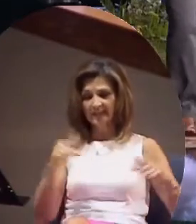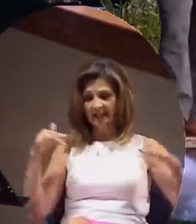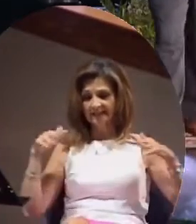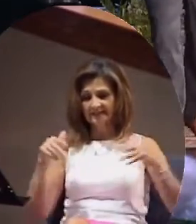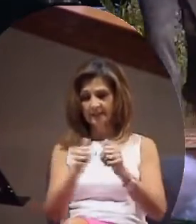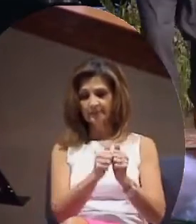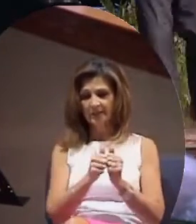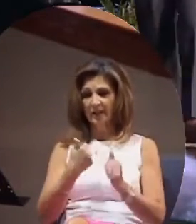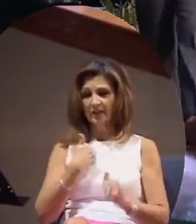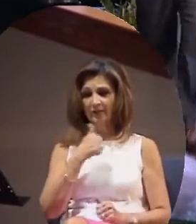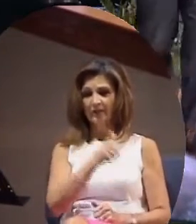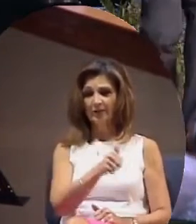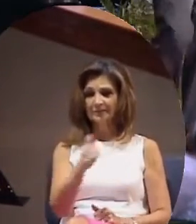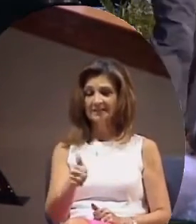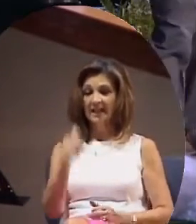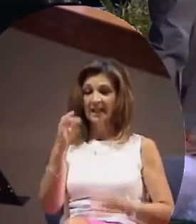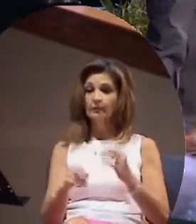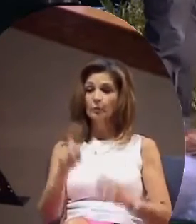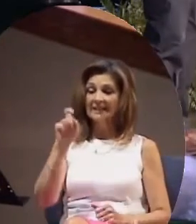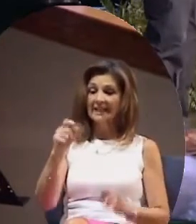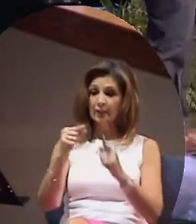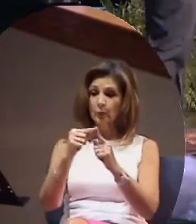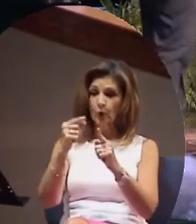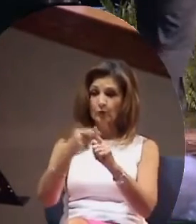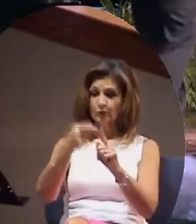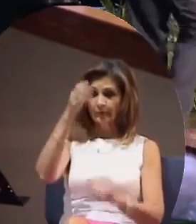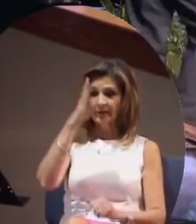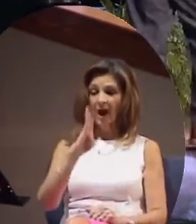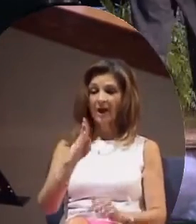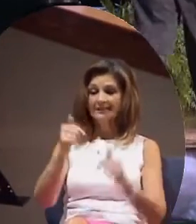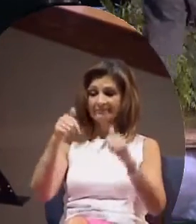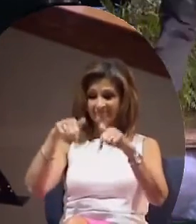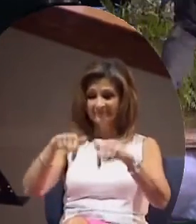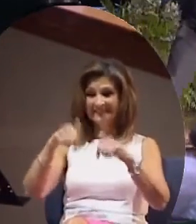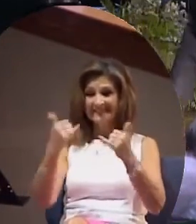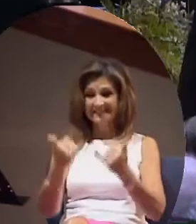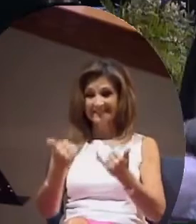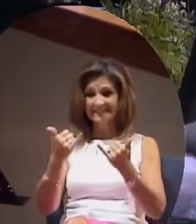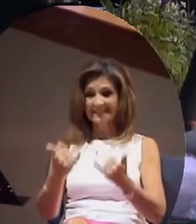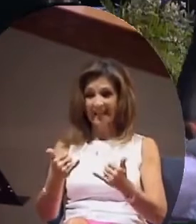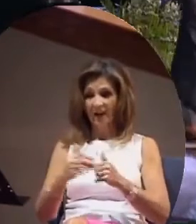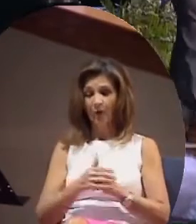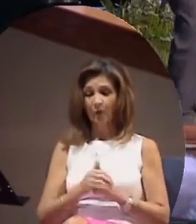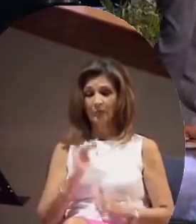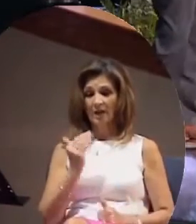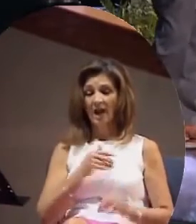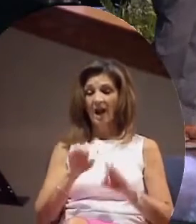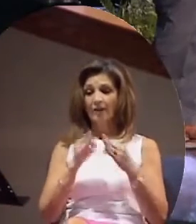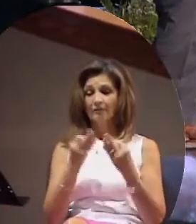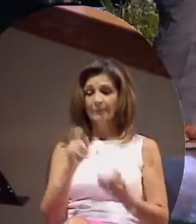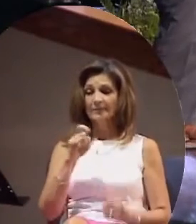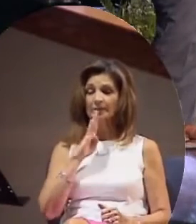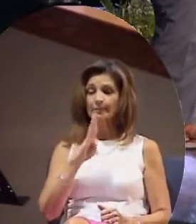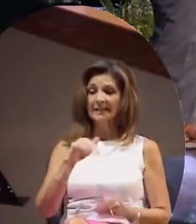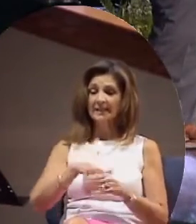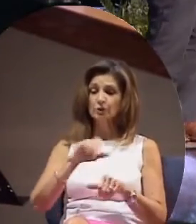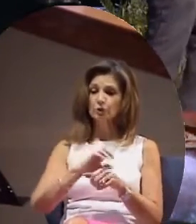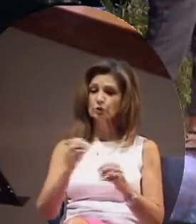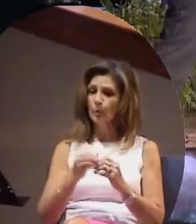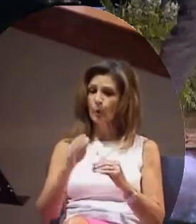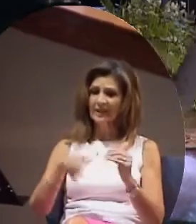we ever need a word from God, it's right now in these days. Our families need to be in church more now than